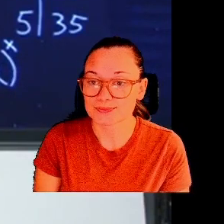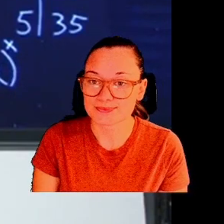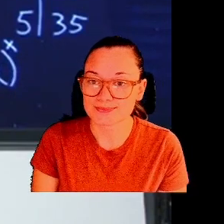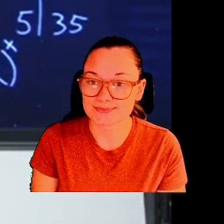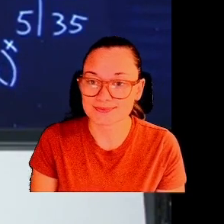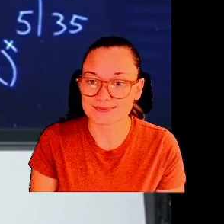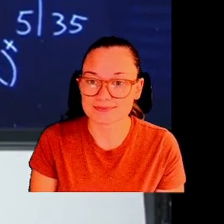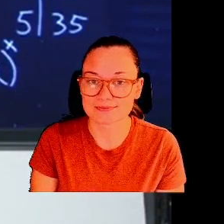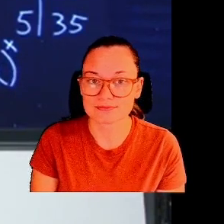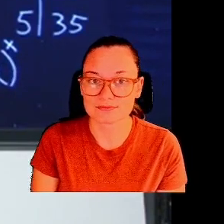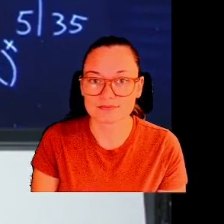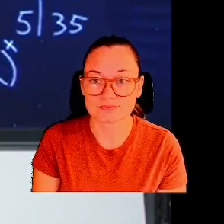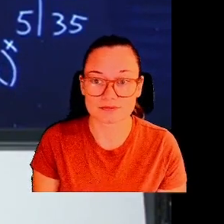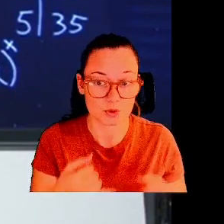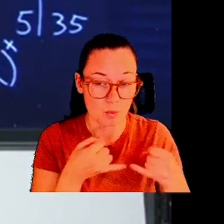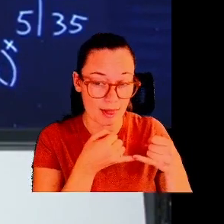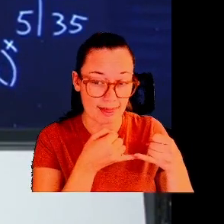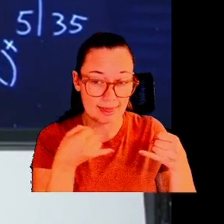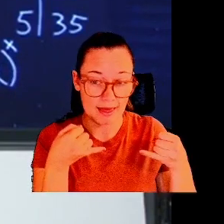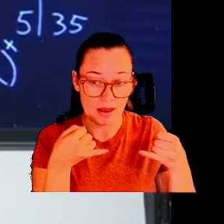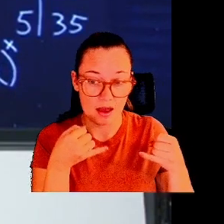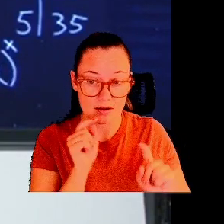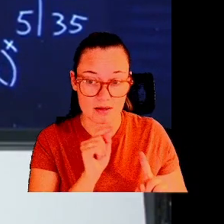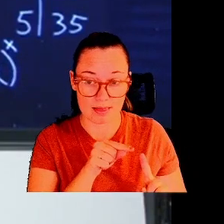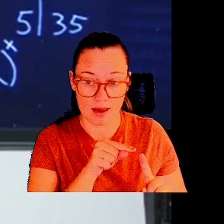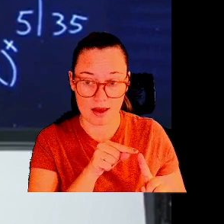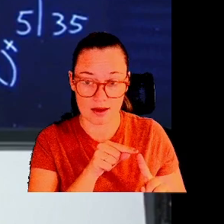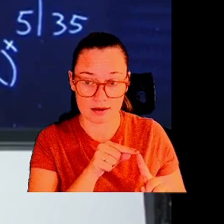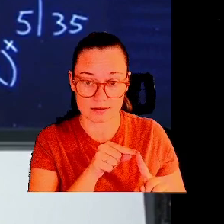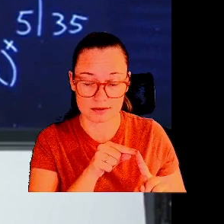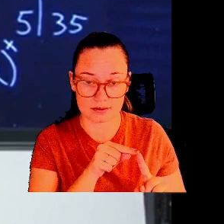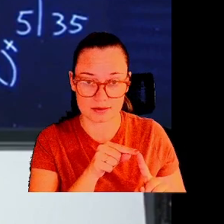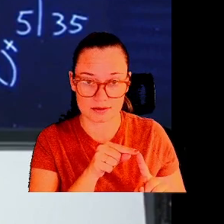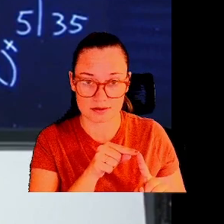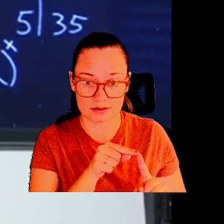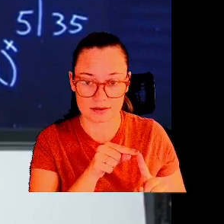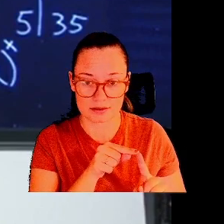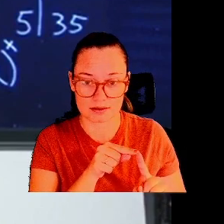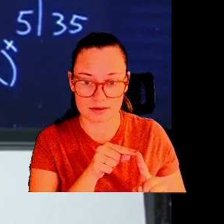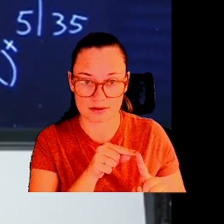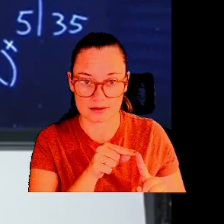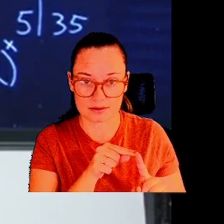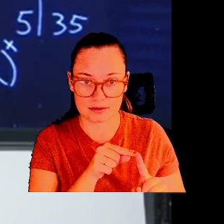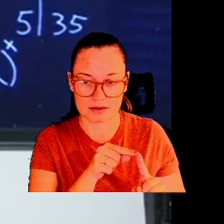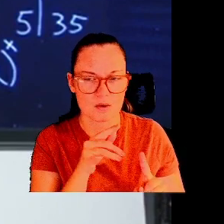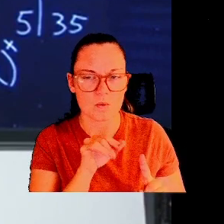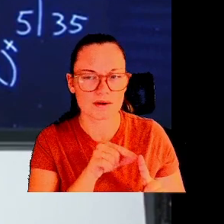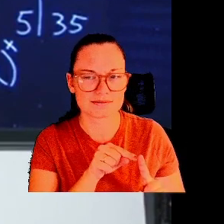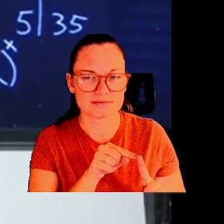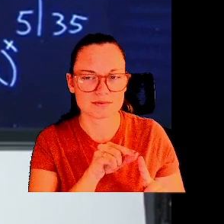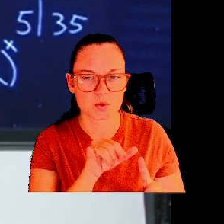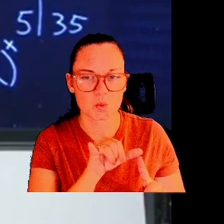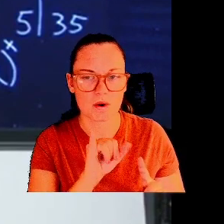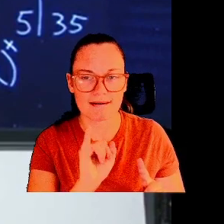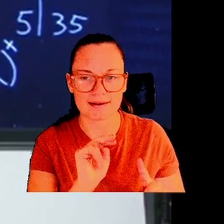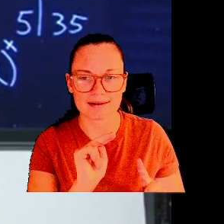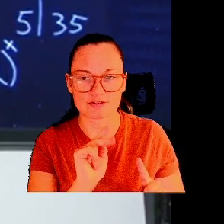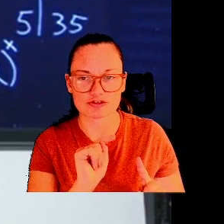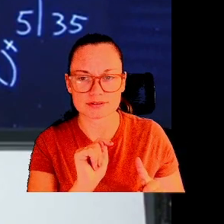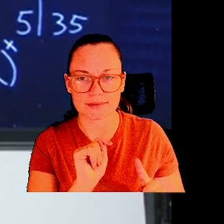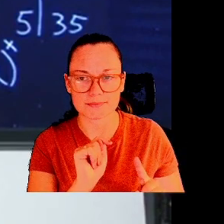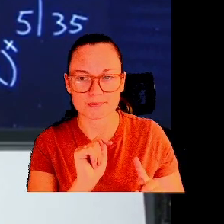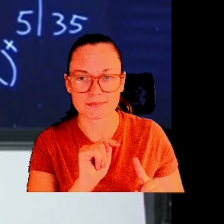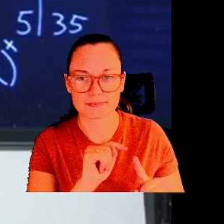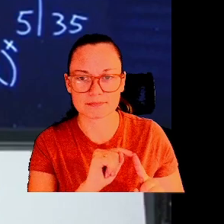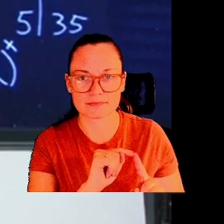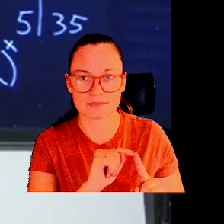And this time, isn't the number out in front the y-intercept? So what is the y-intercept here, Jackson?